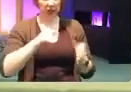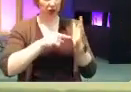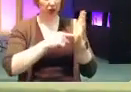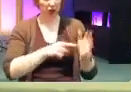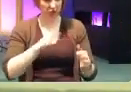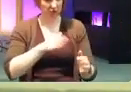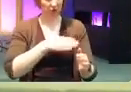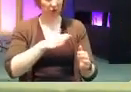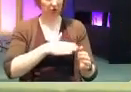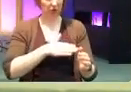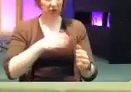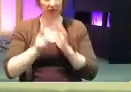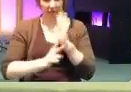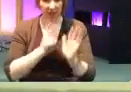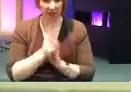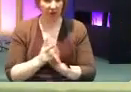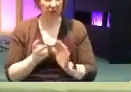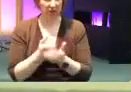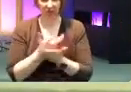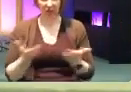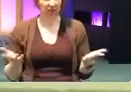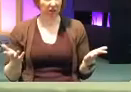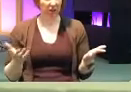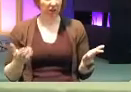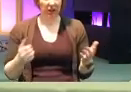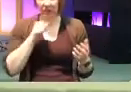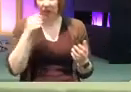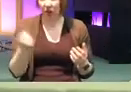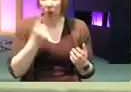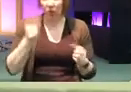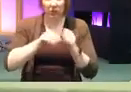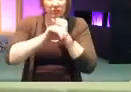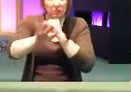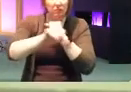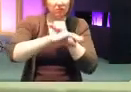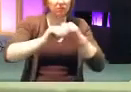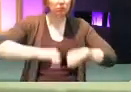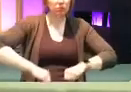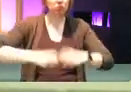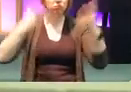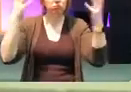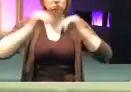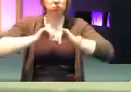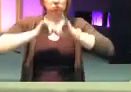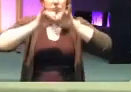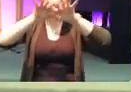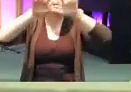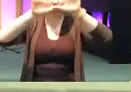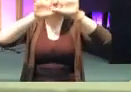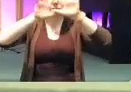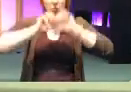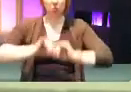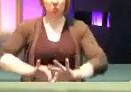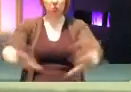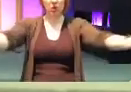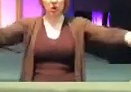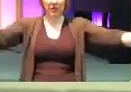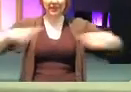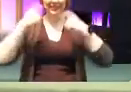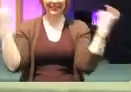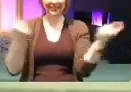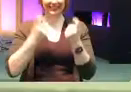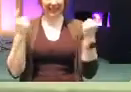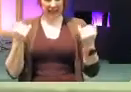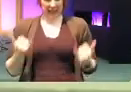now, videos, it's not only broadcast, it's not only letting people know how blatant they are in their sin, it is